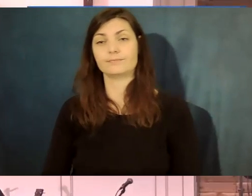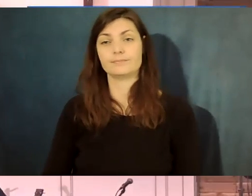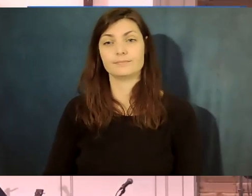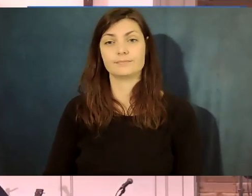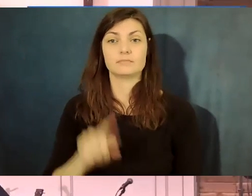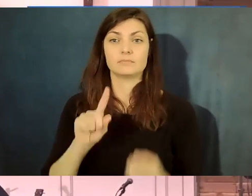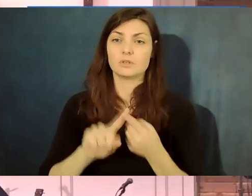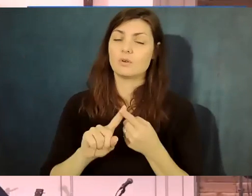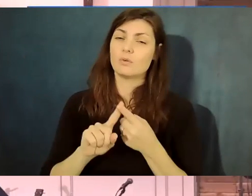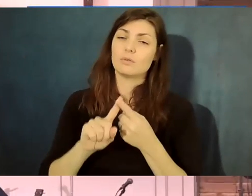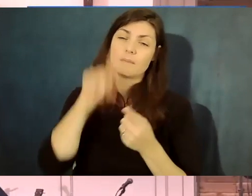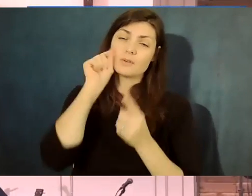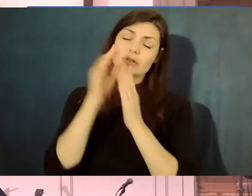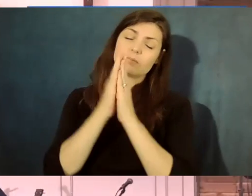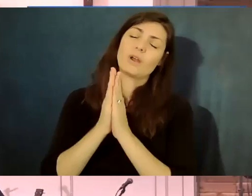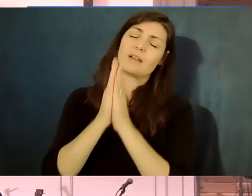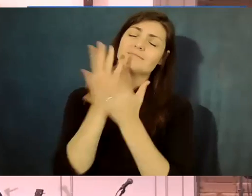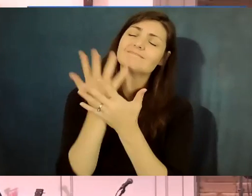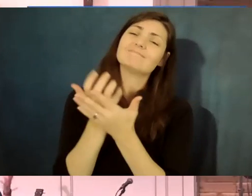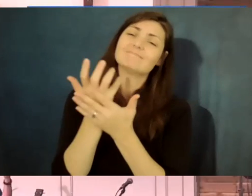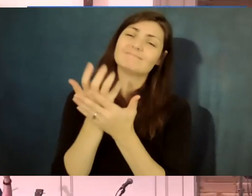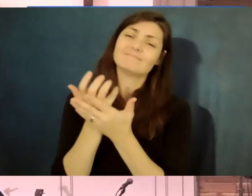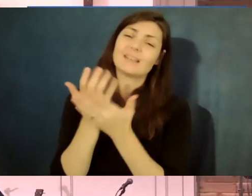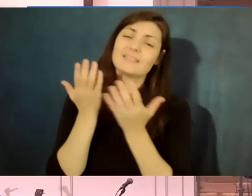to a desperate prayer lifted up